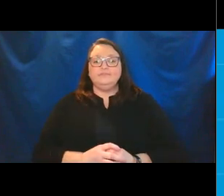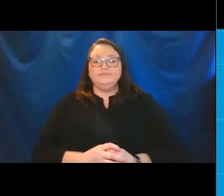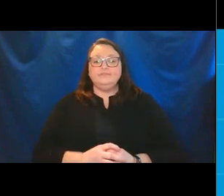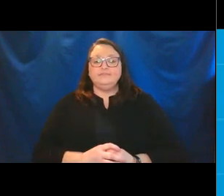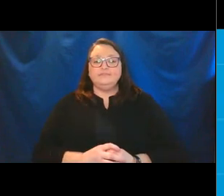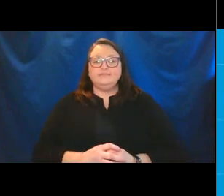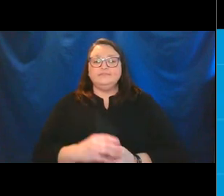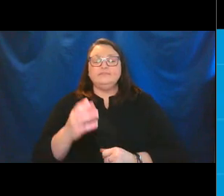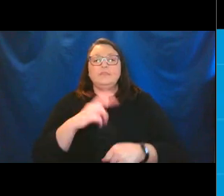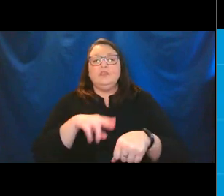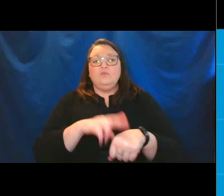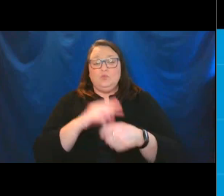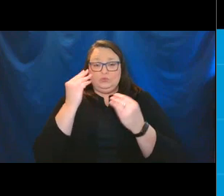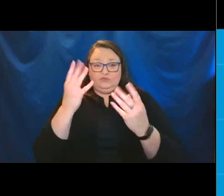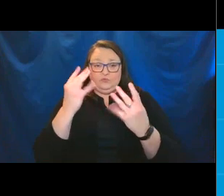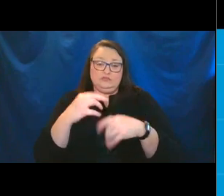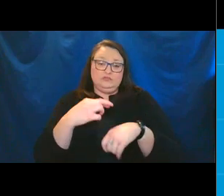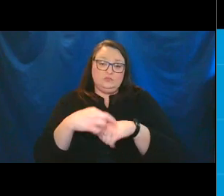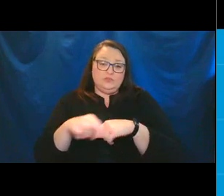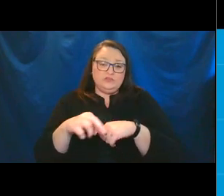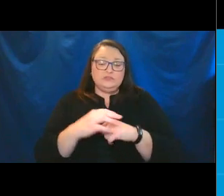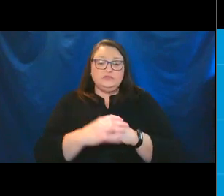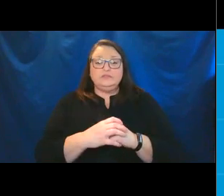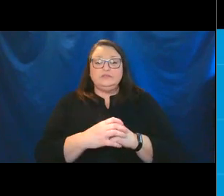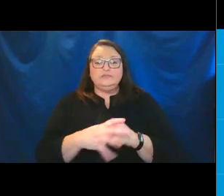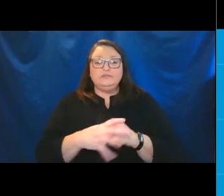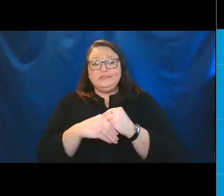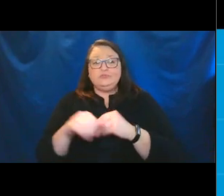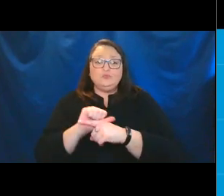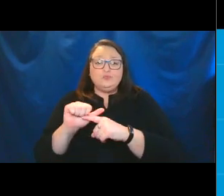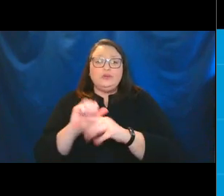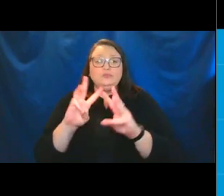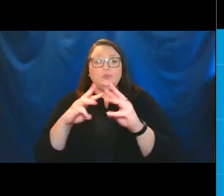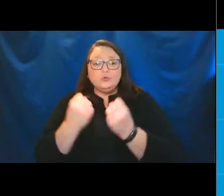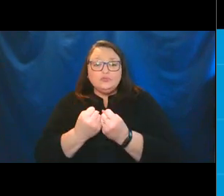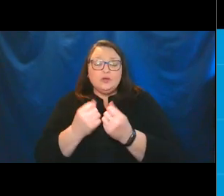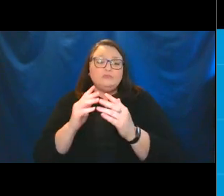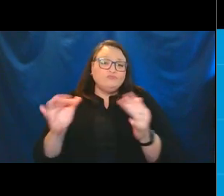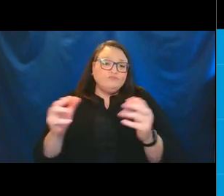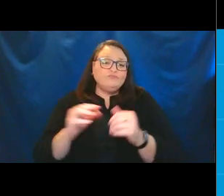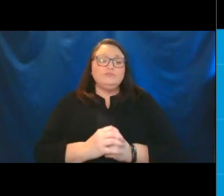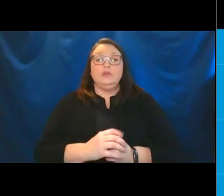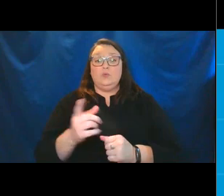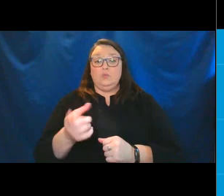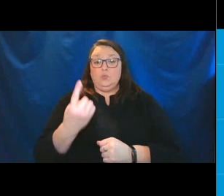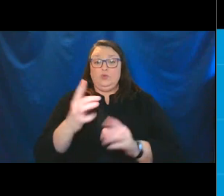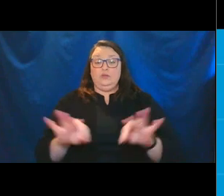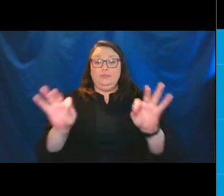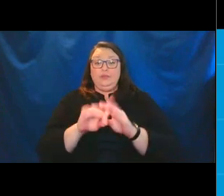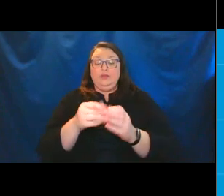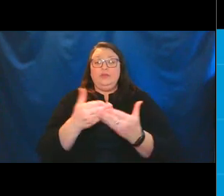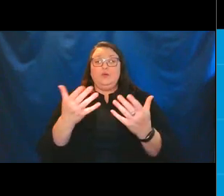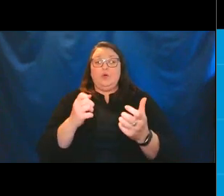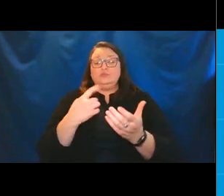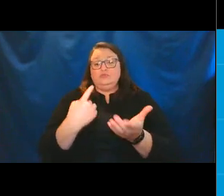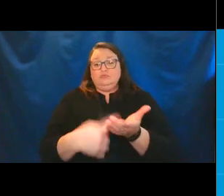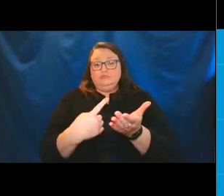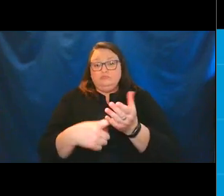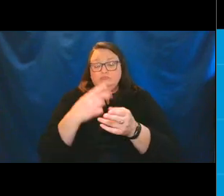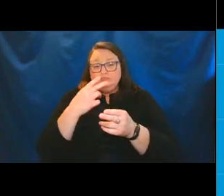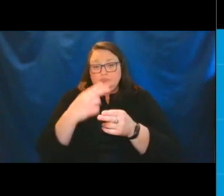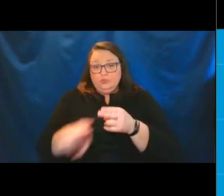then of course, information references and additional trainings and workshops. One of the big things that I just wanted to touch on briefly